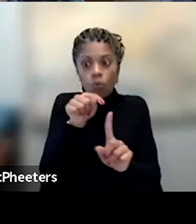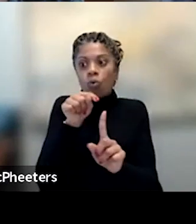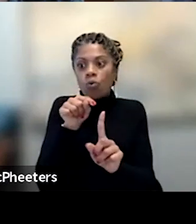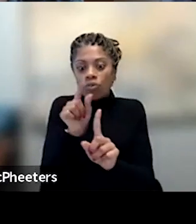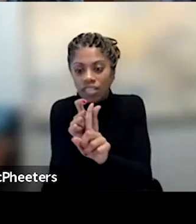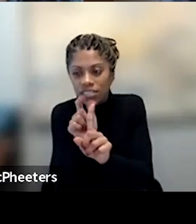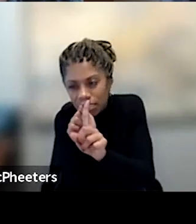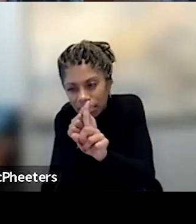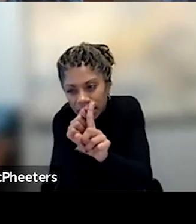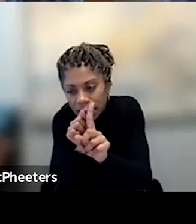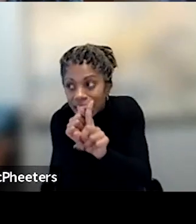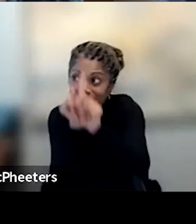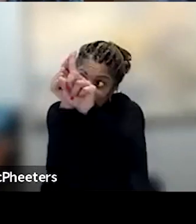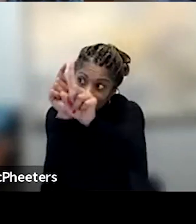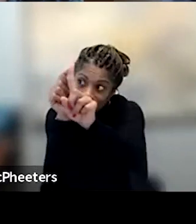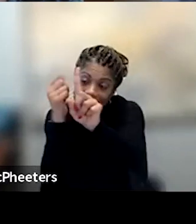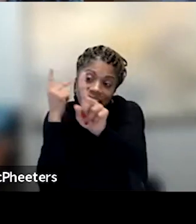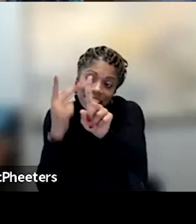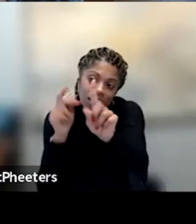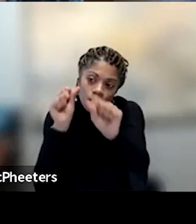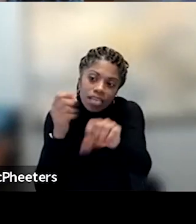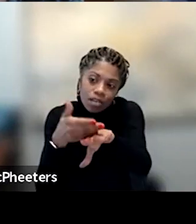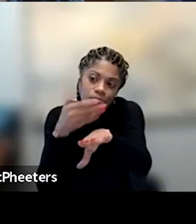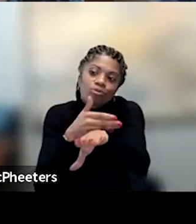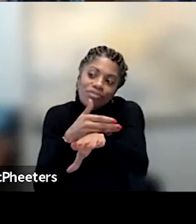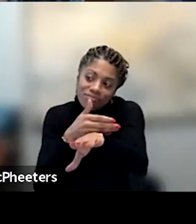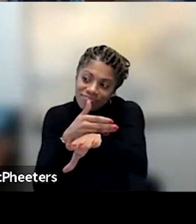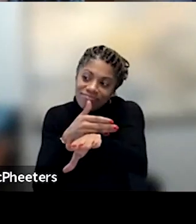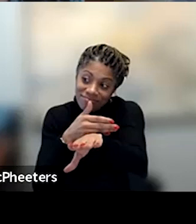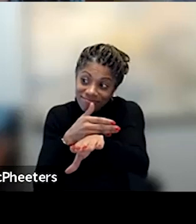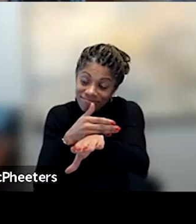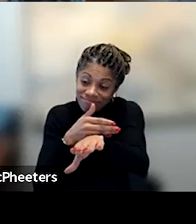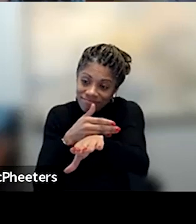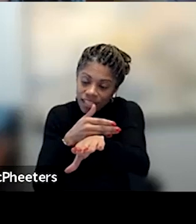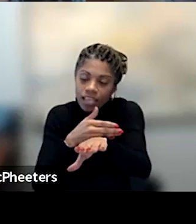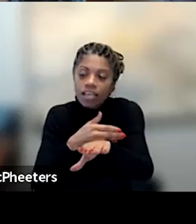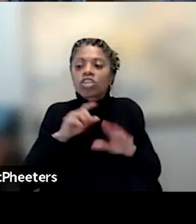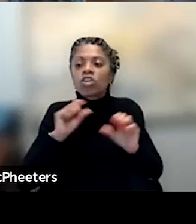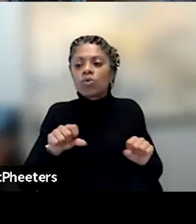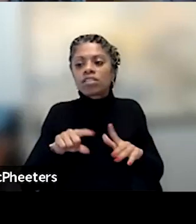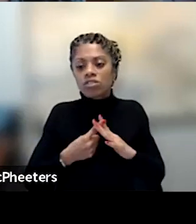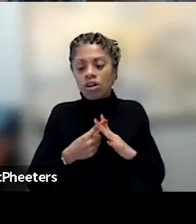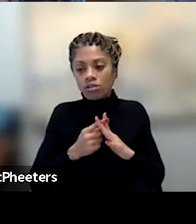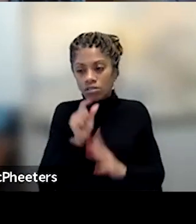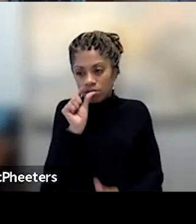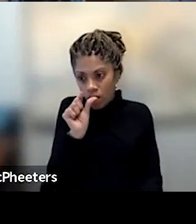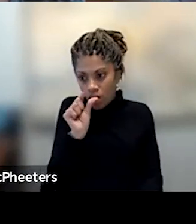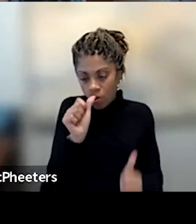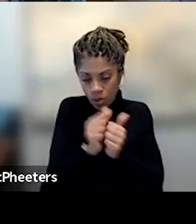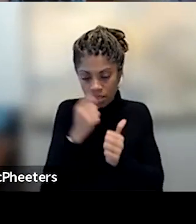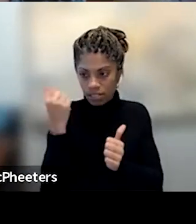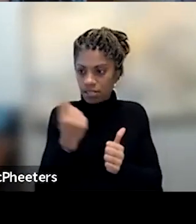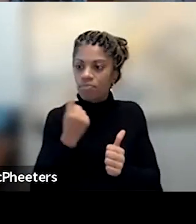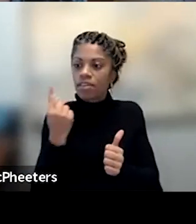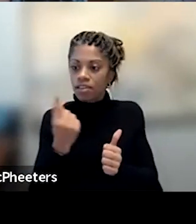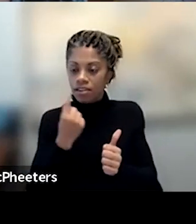we need to improve in order to do what we have promised. You can start small with that and get them on board in many